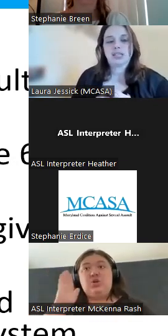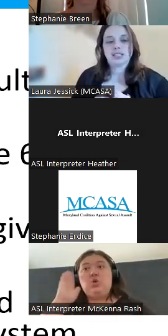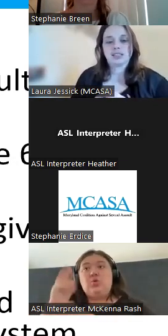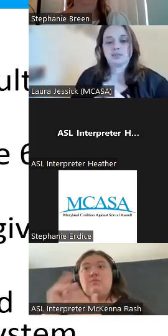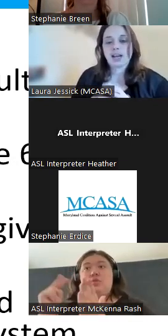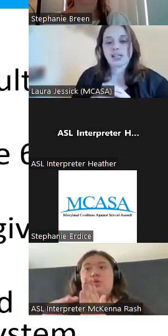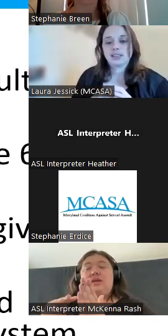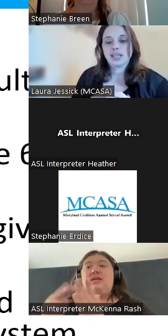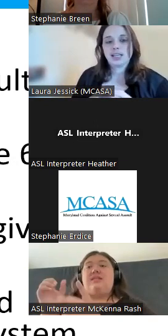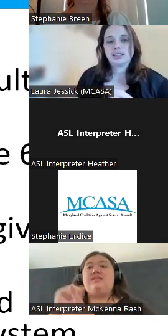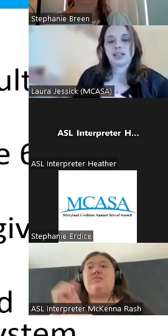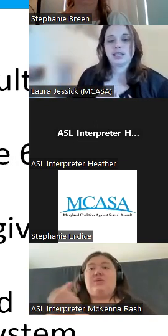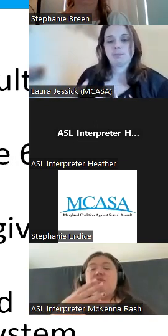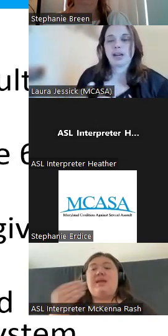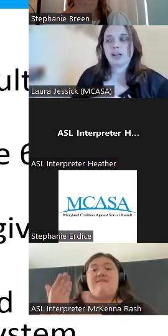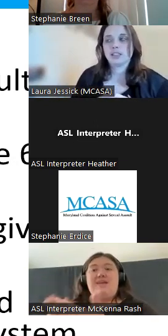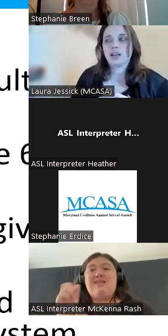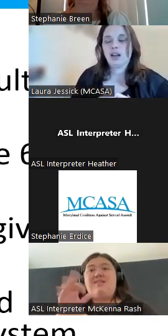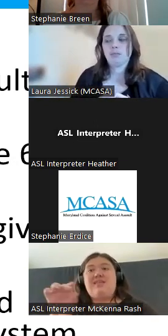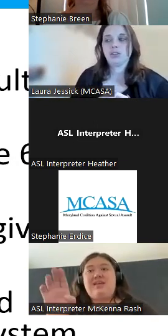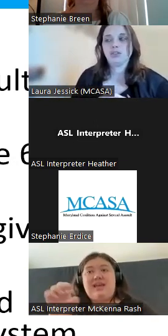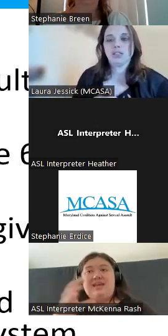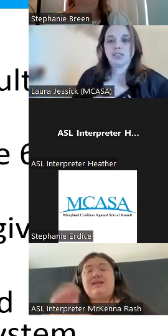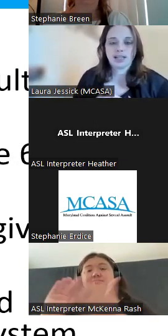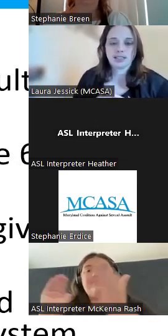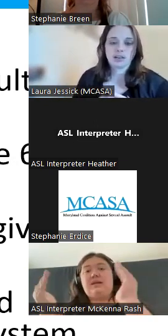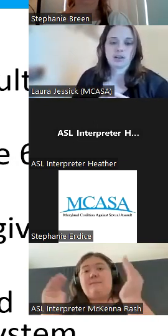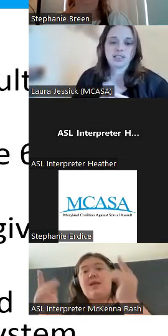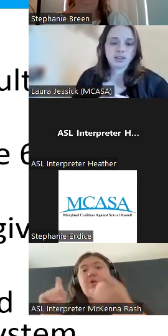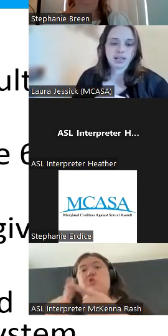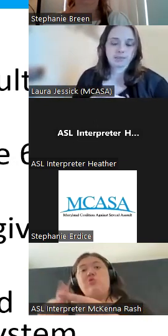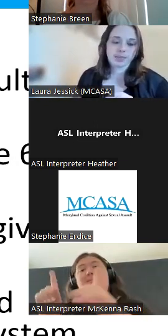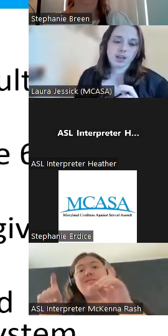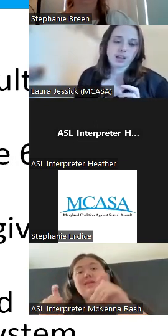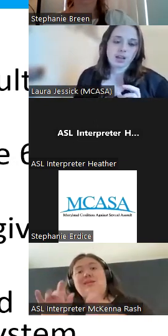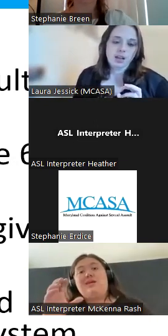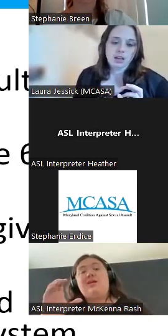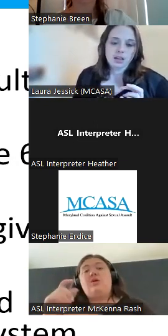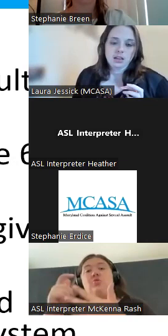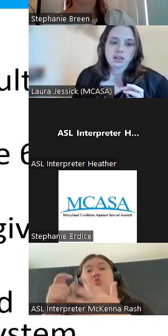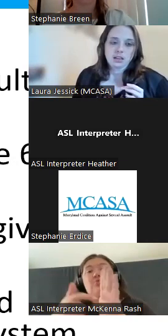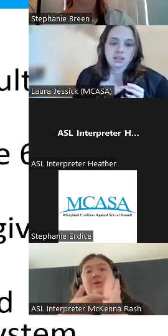the circumstances and facts of the case and compare it to these testing criteria.